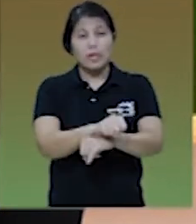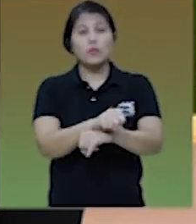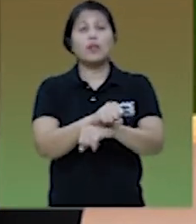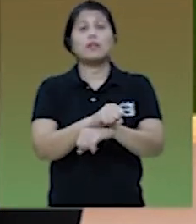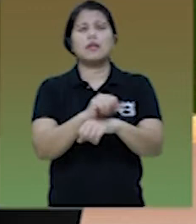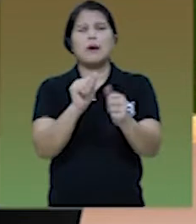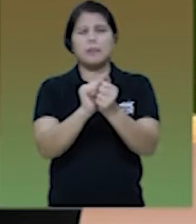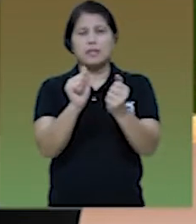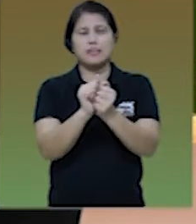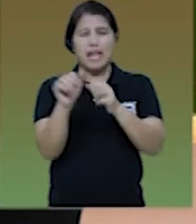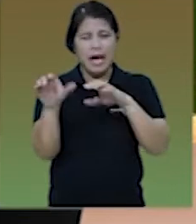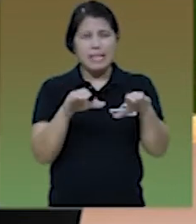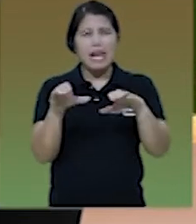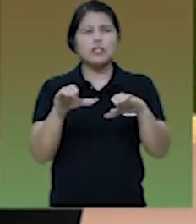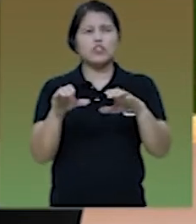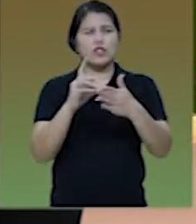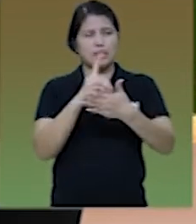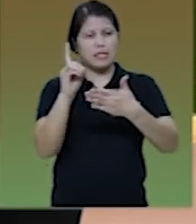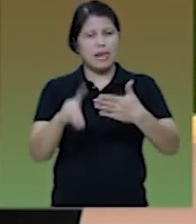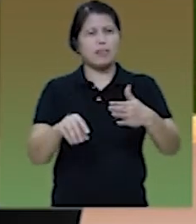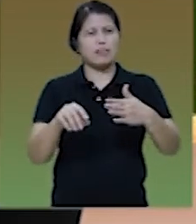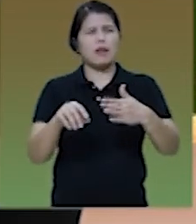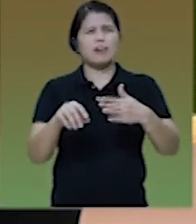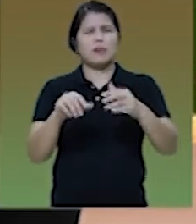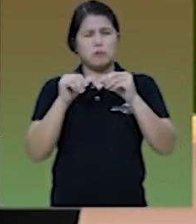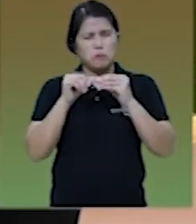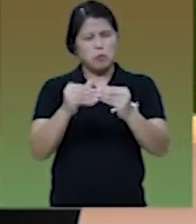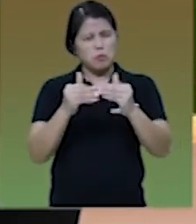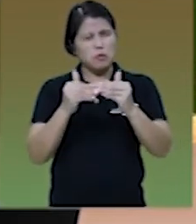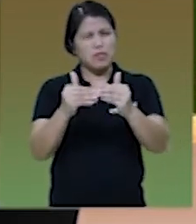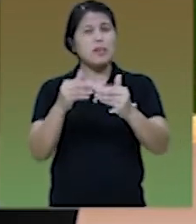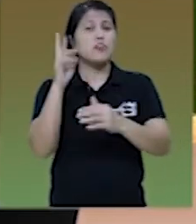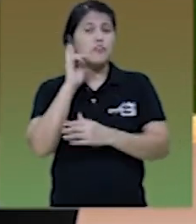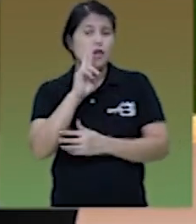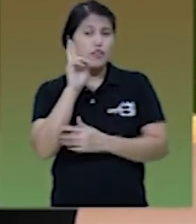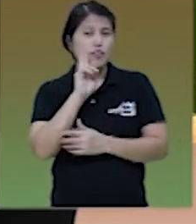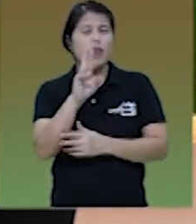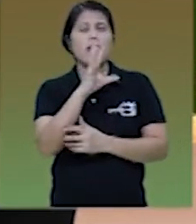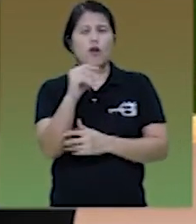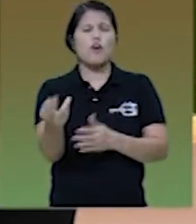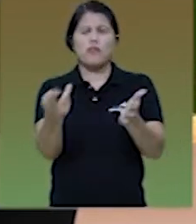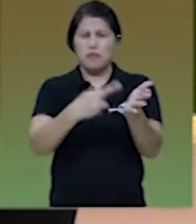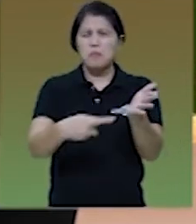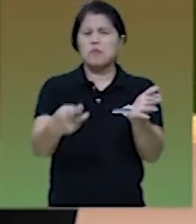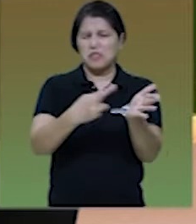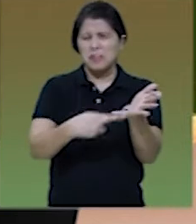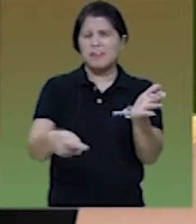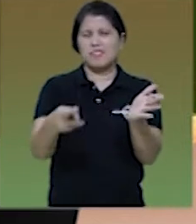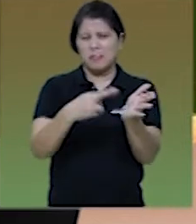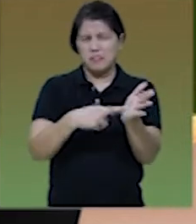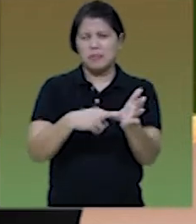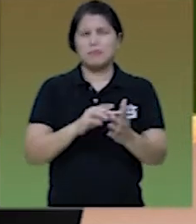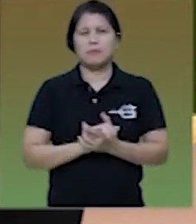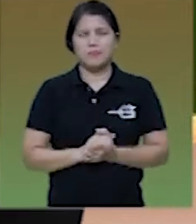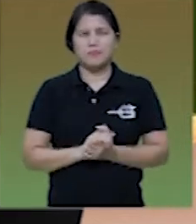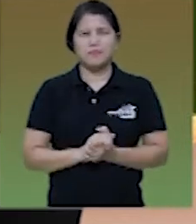Habitual means an action done constantly, regularly, or